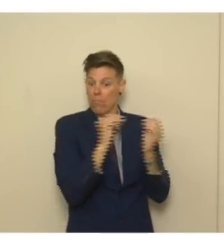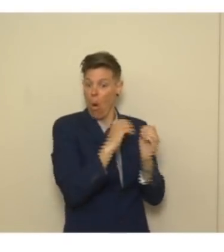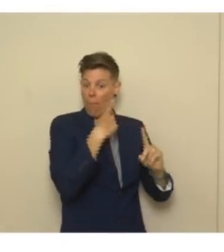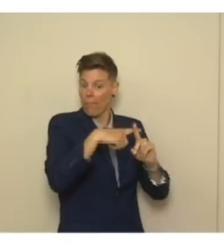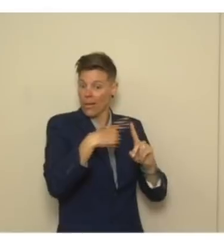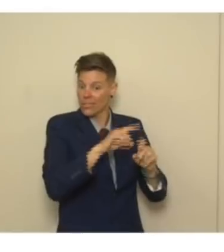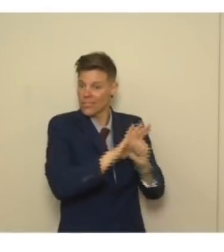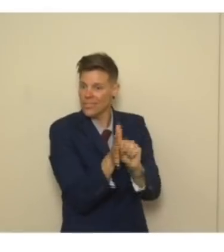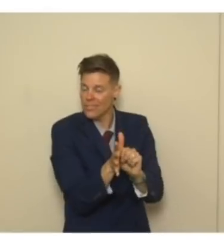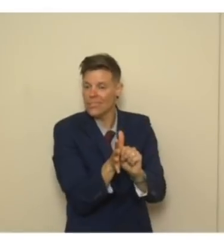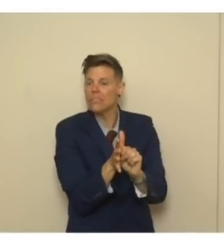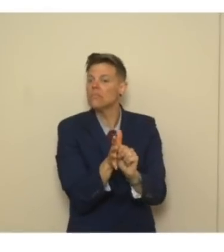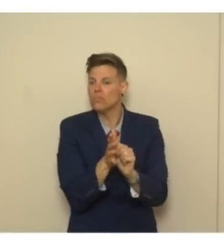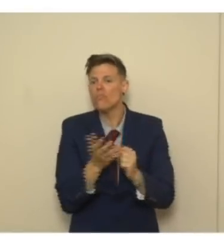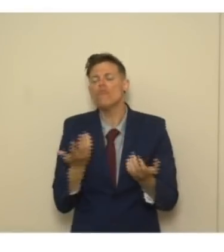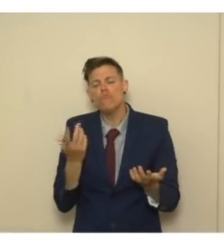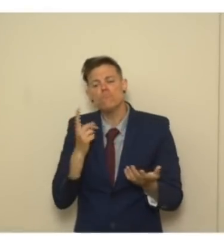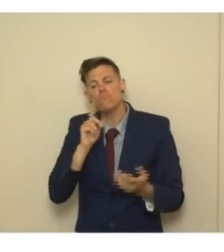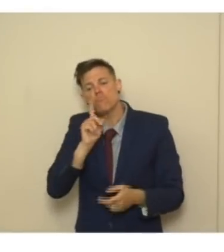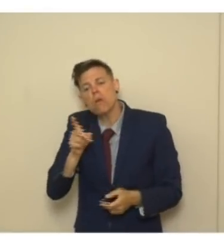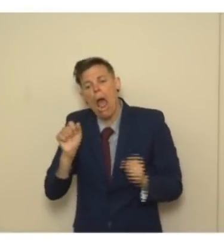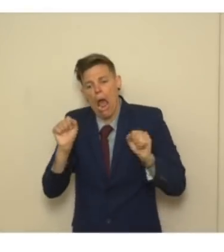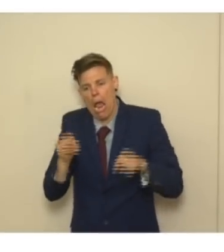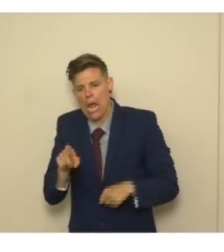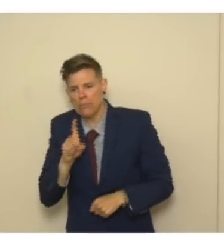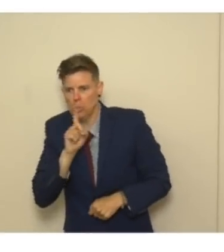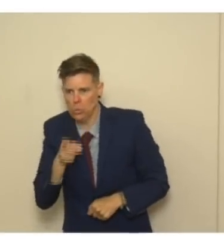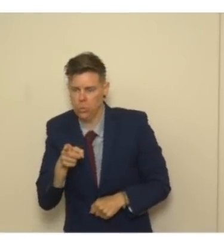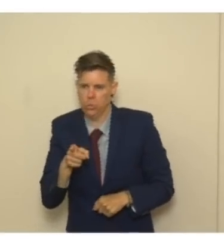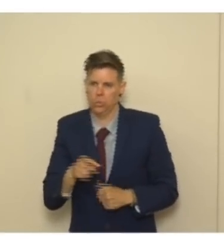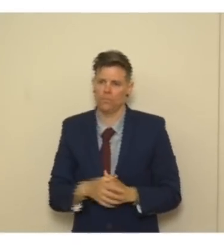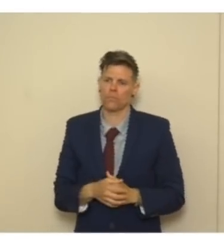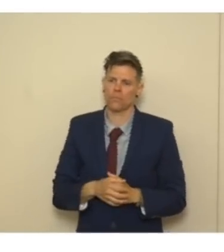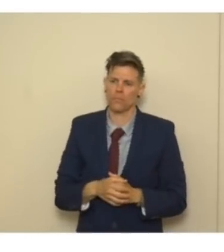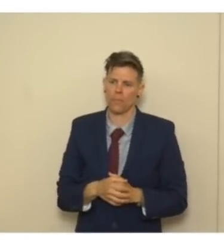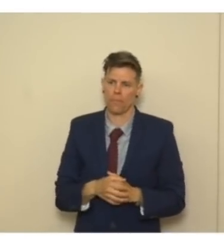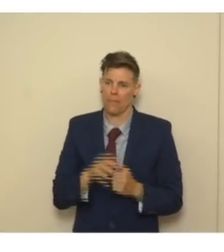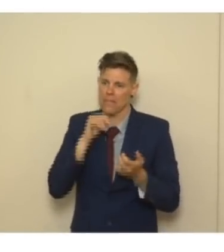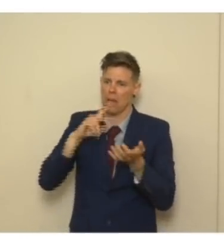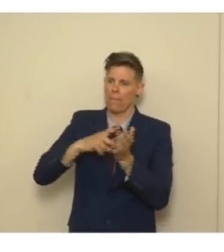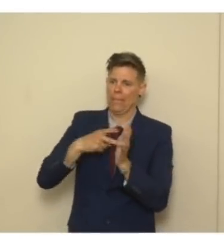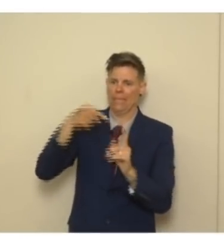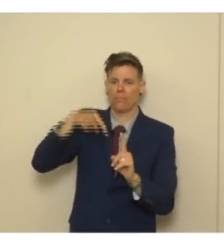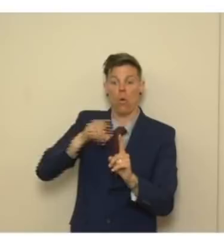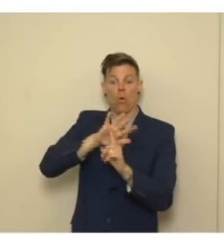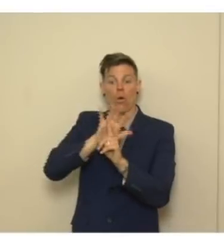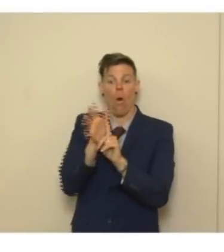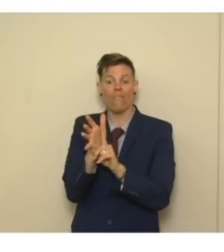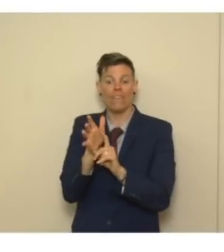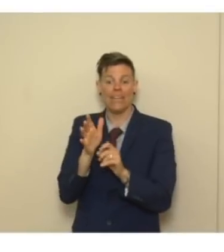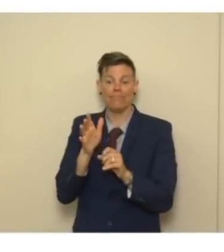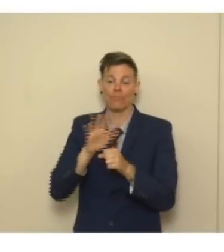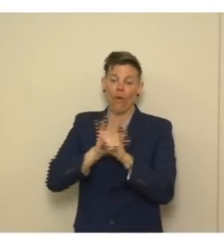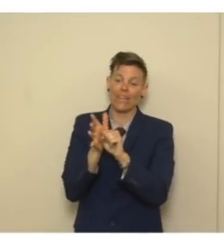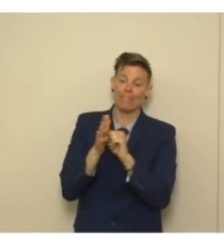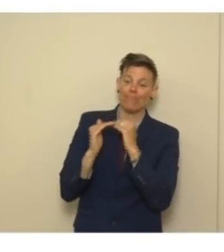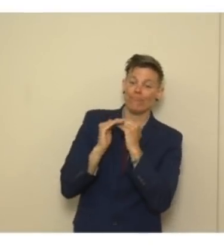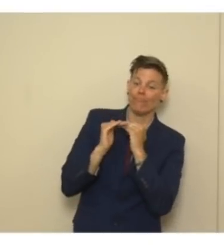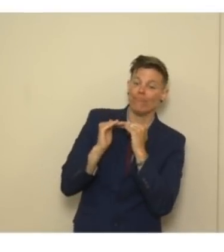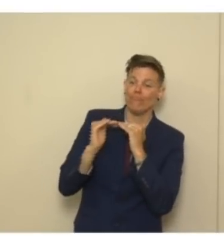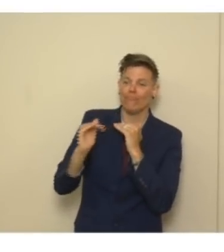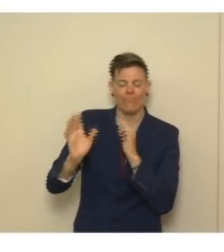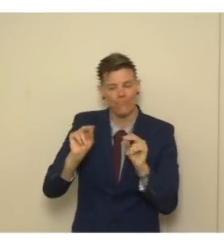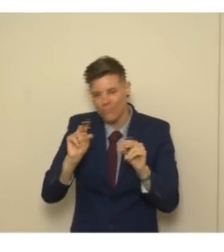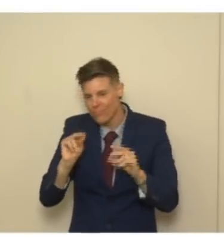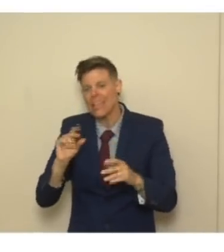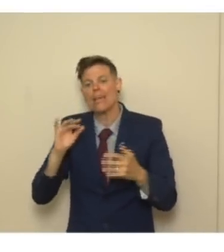but it doesn't mean that COVID isn't getting much worse. And in Arizona's case, this is an absolute disaster. In their